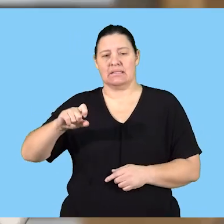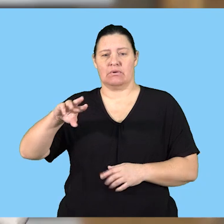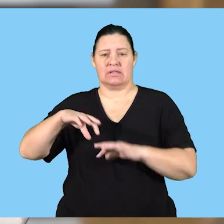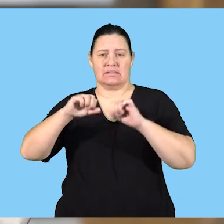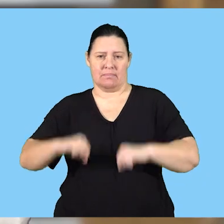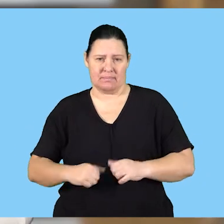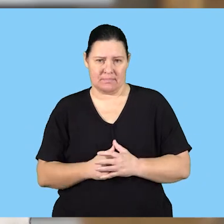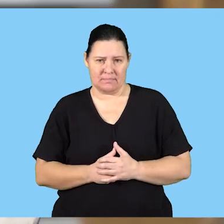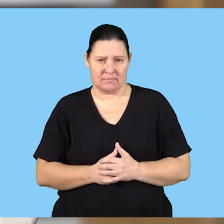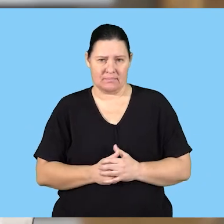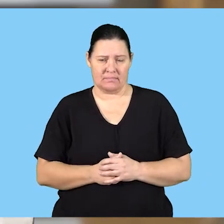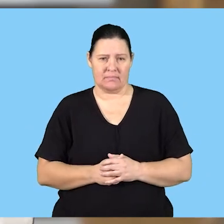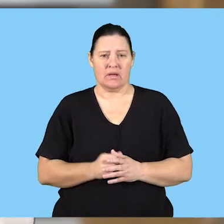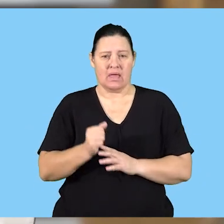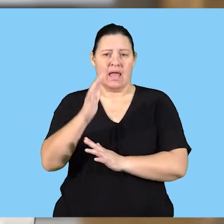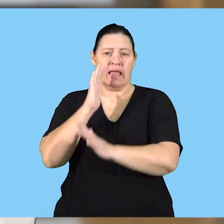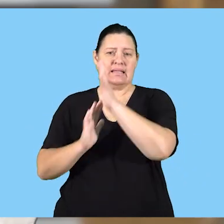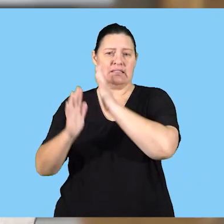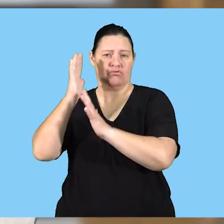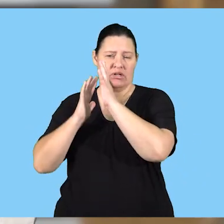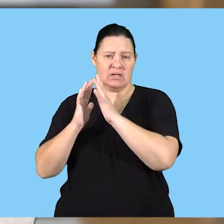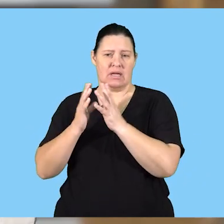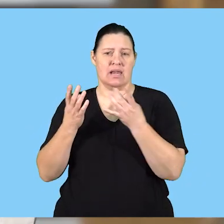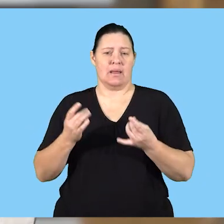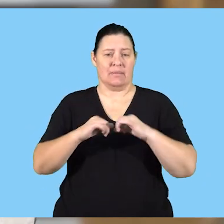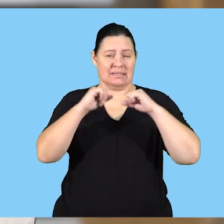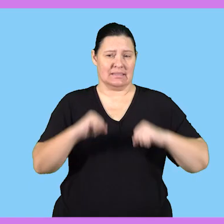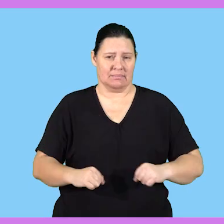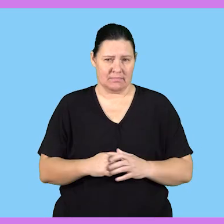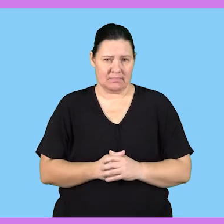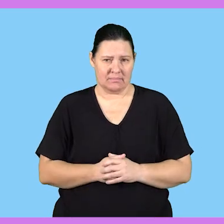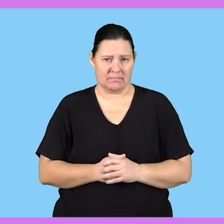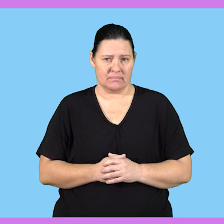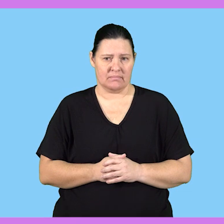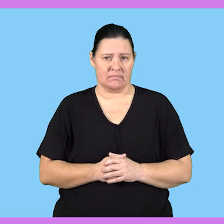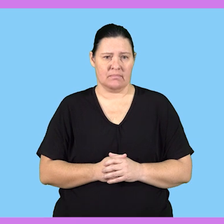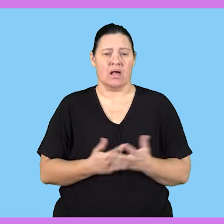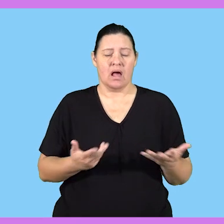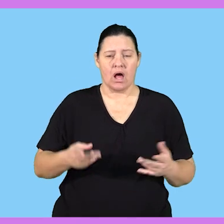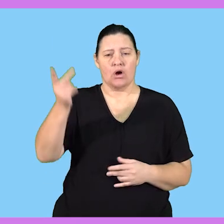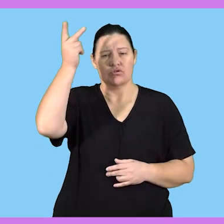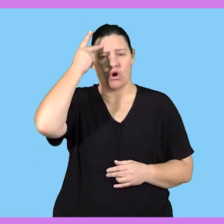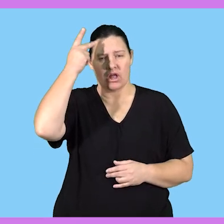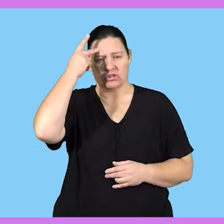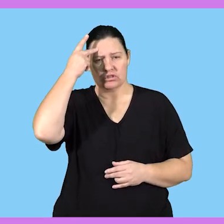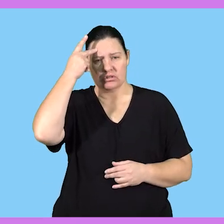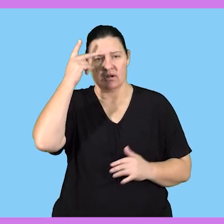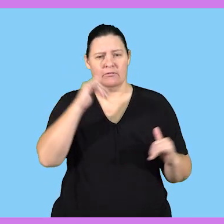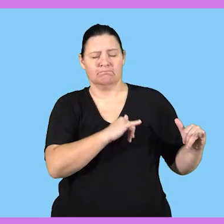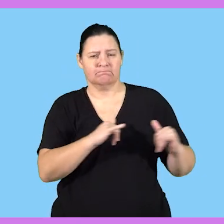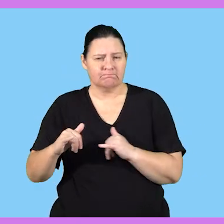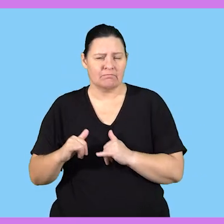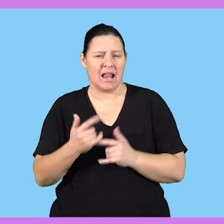also expect you to have a little understanding of the history of the number systems, as well as knowledge of the commonly